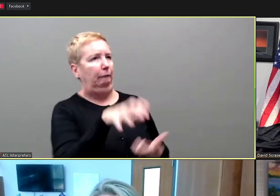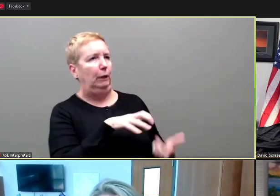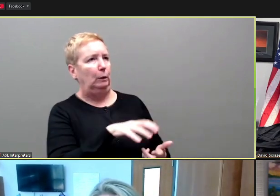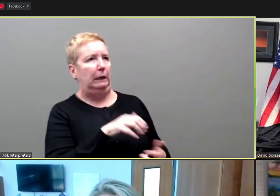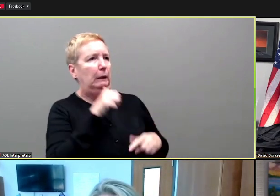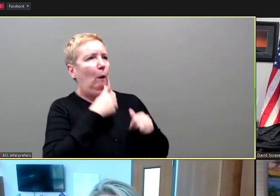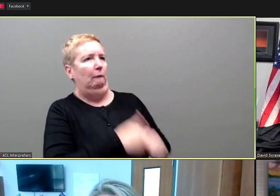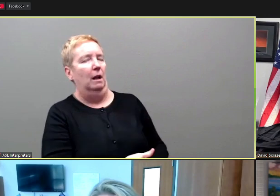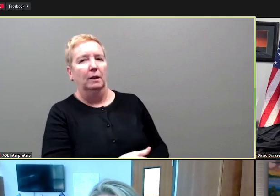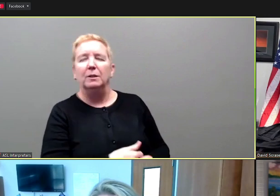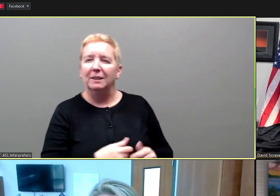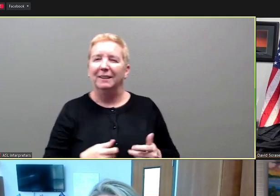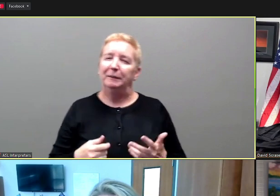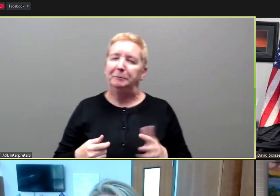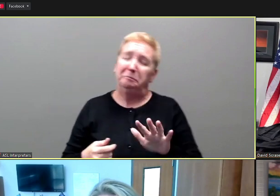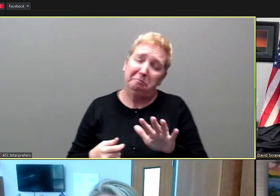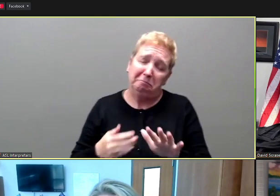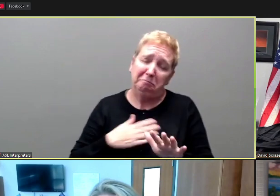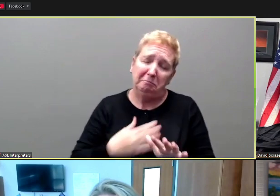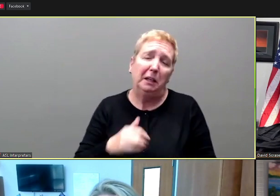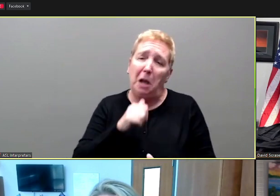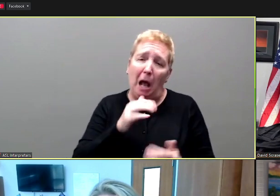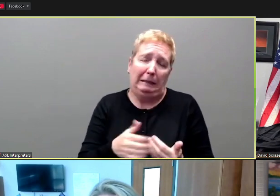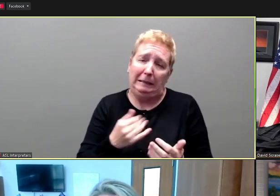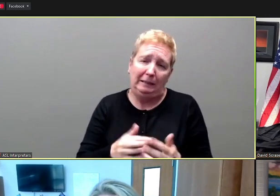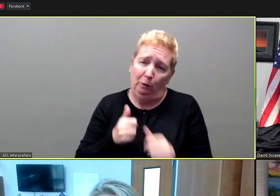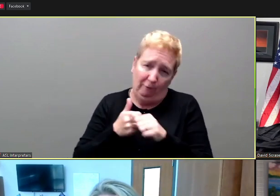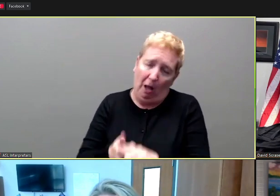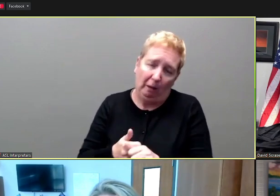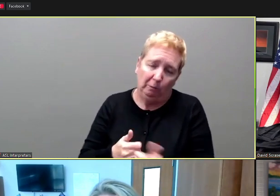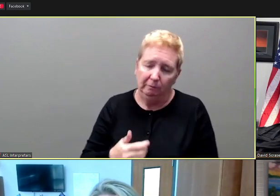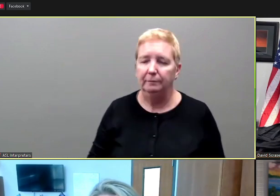it's not actually that easy to navigate.